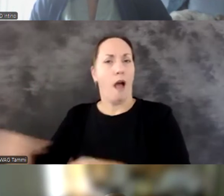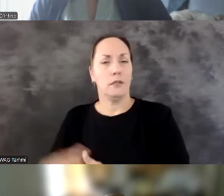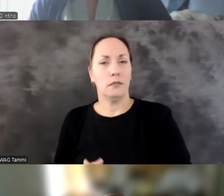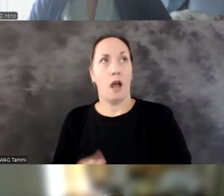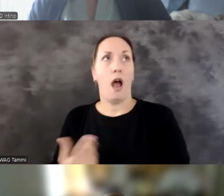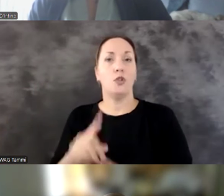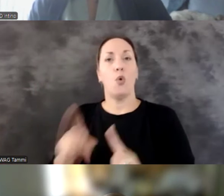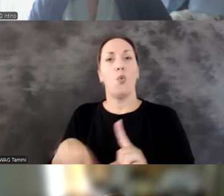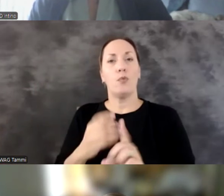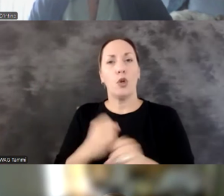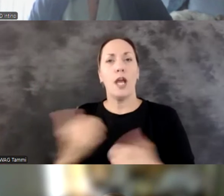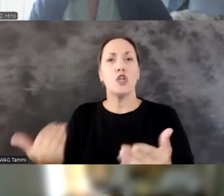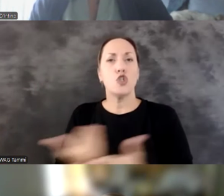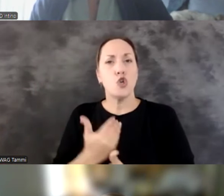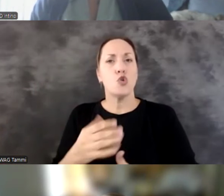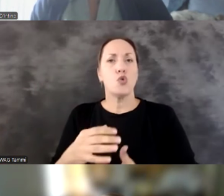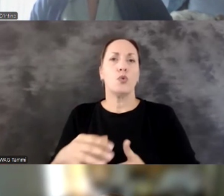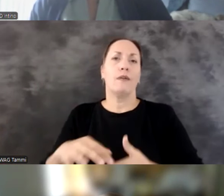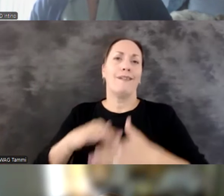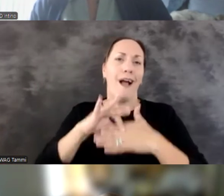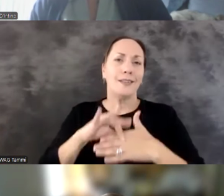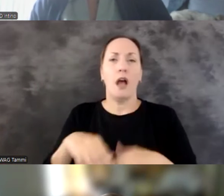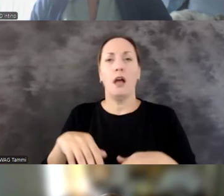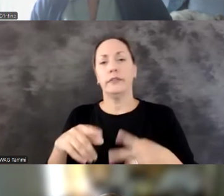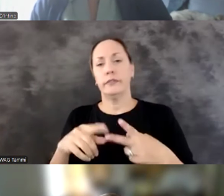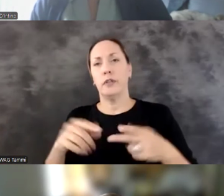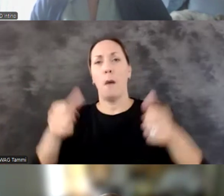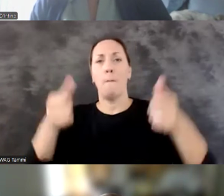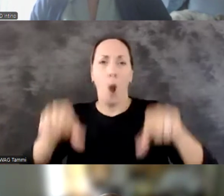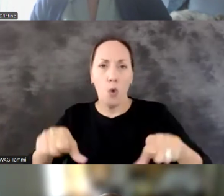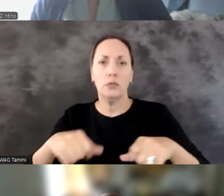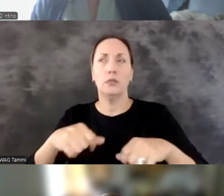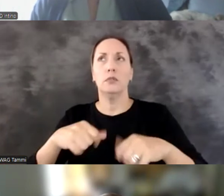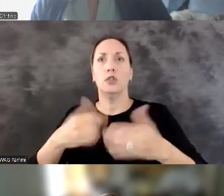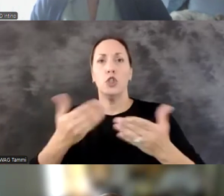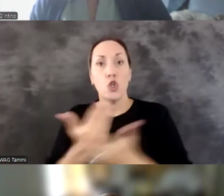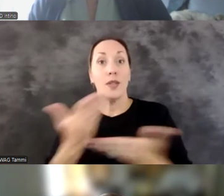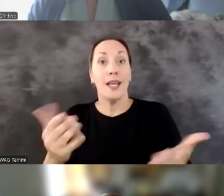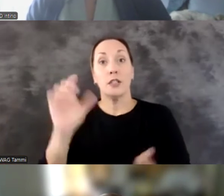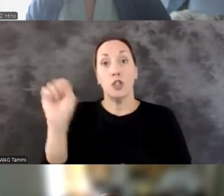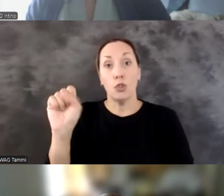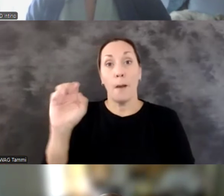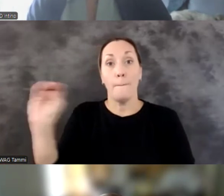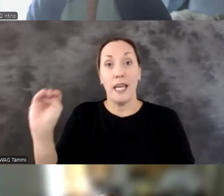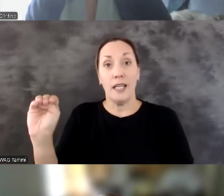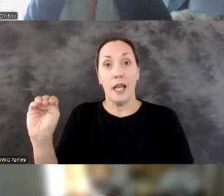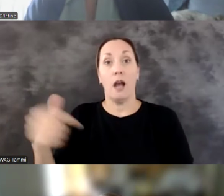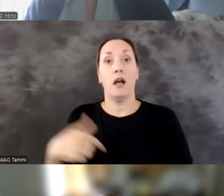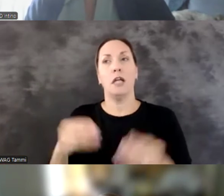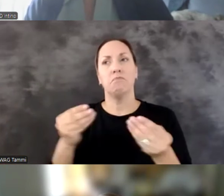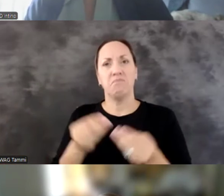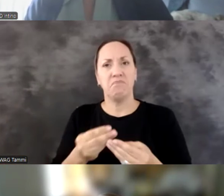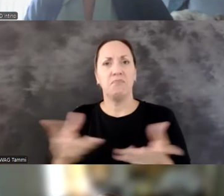content, post new things on social media, we will let people know about that through